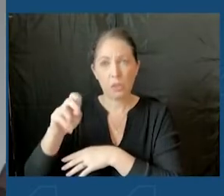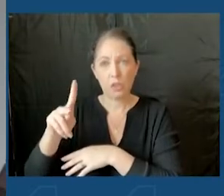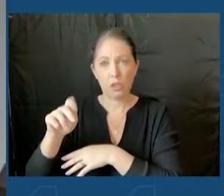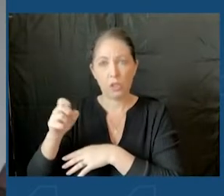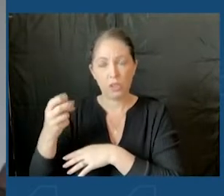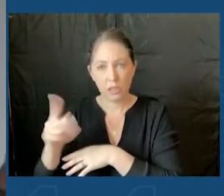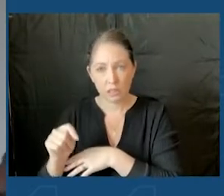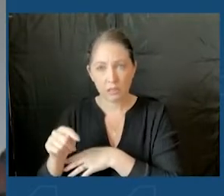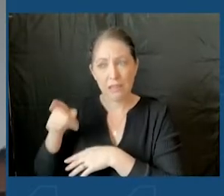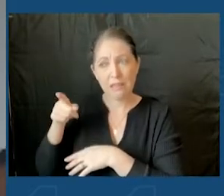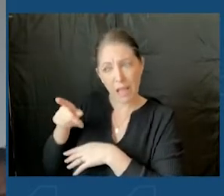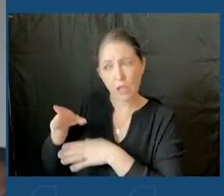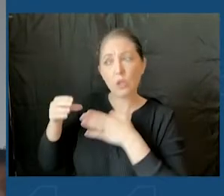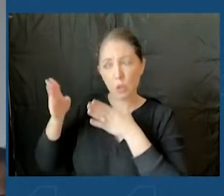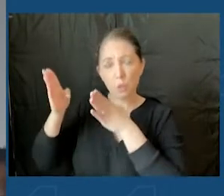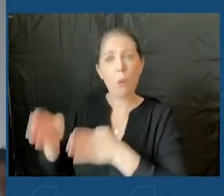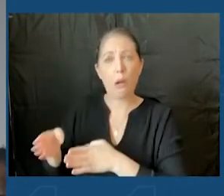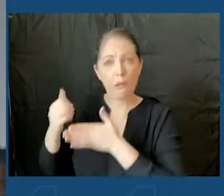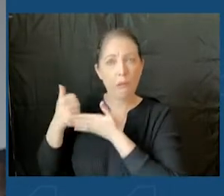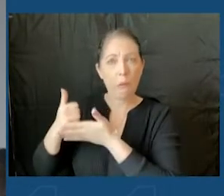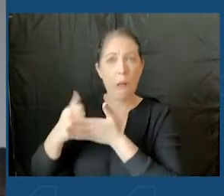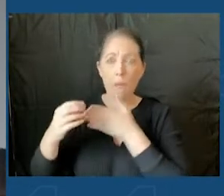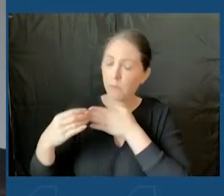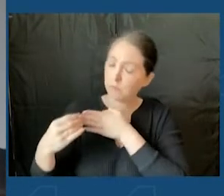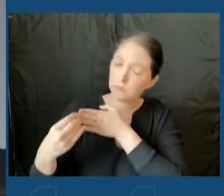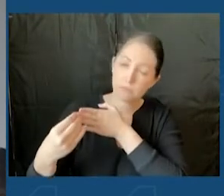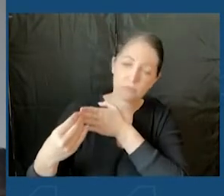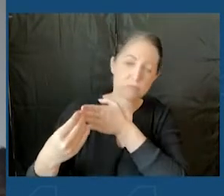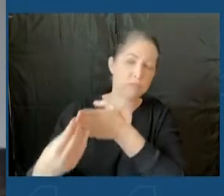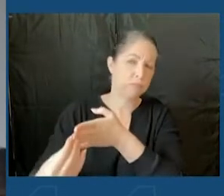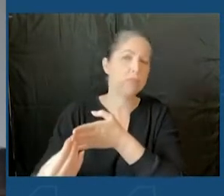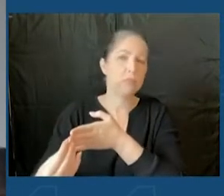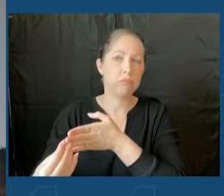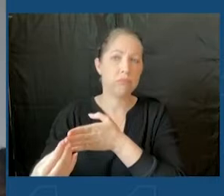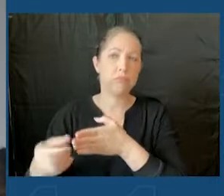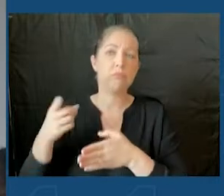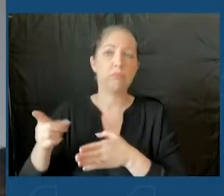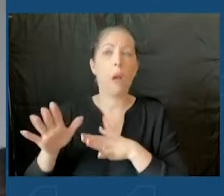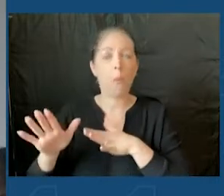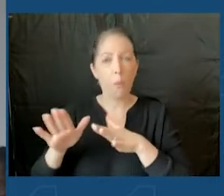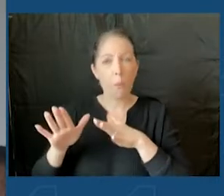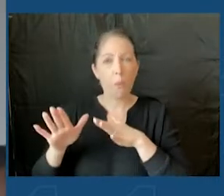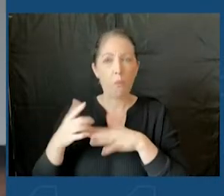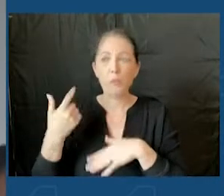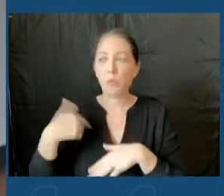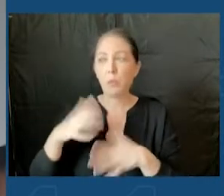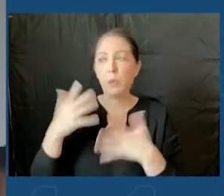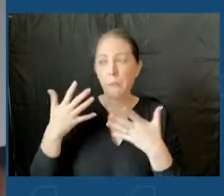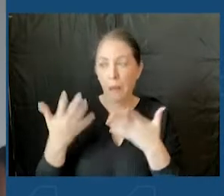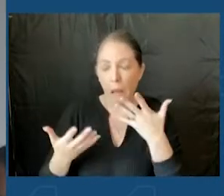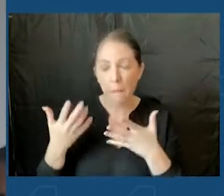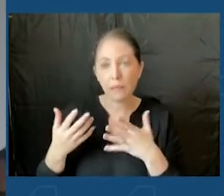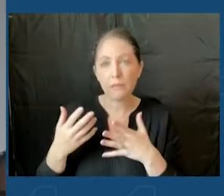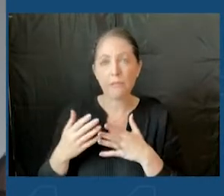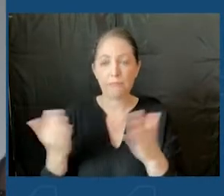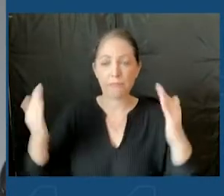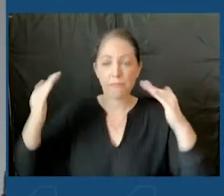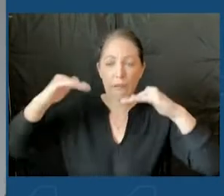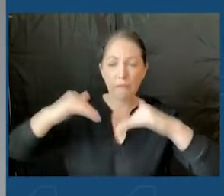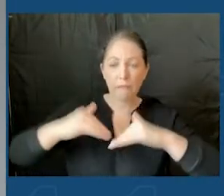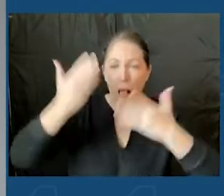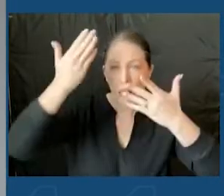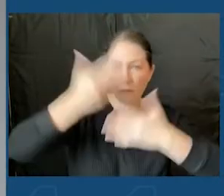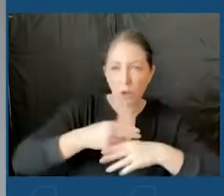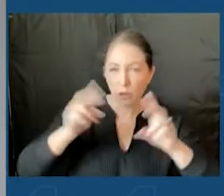lead the flock through the valley of darkness for a time, but we are coming out of that valley. I can feel it. And to all